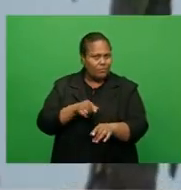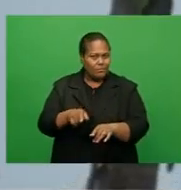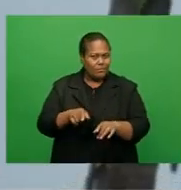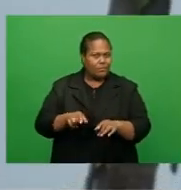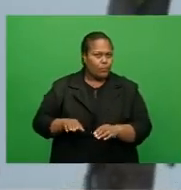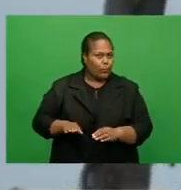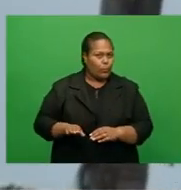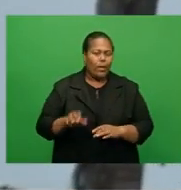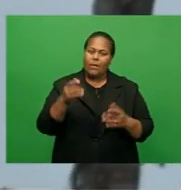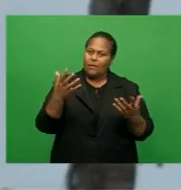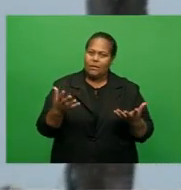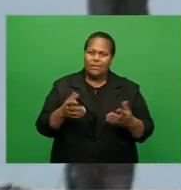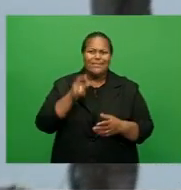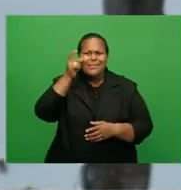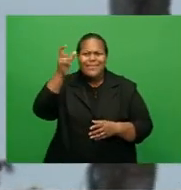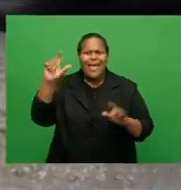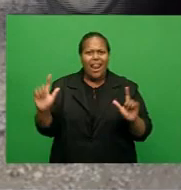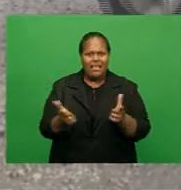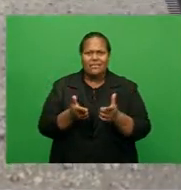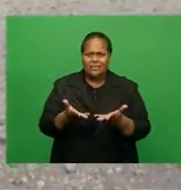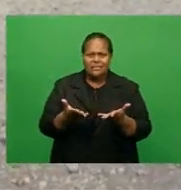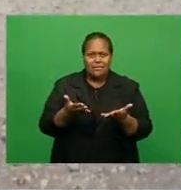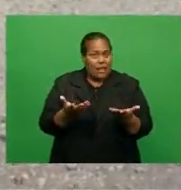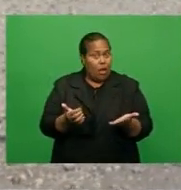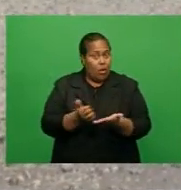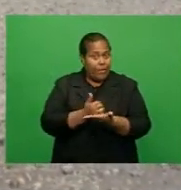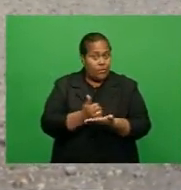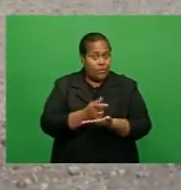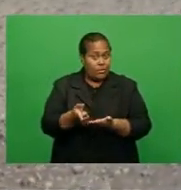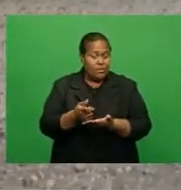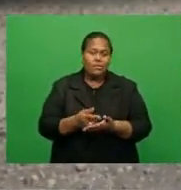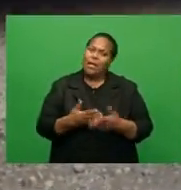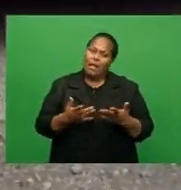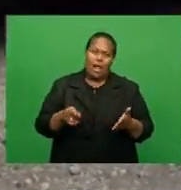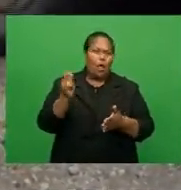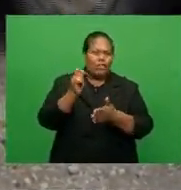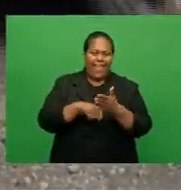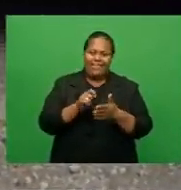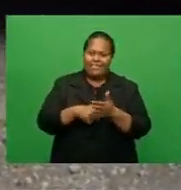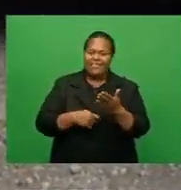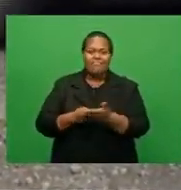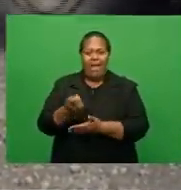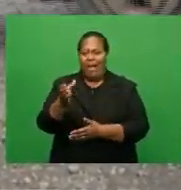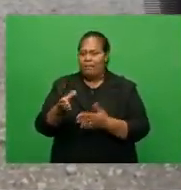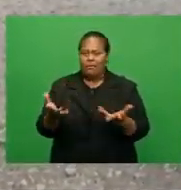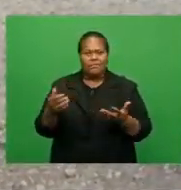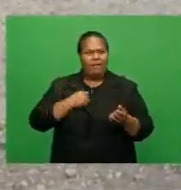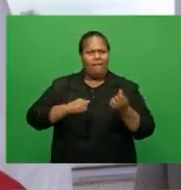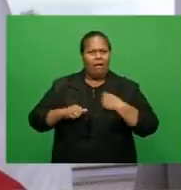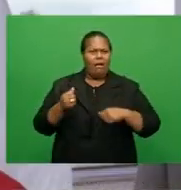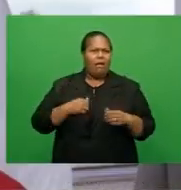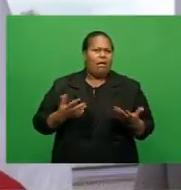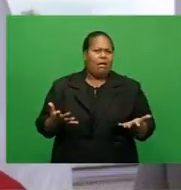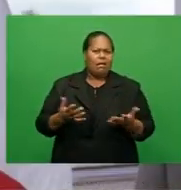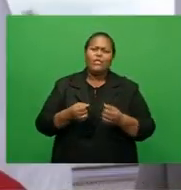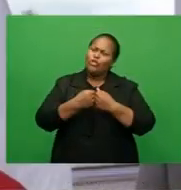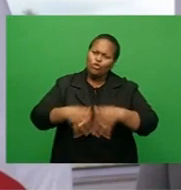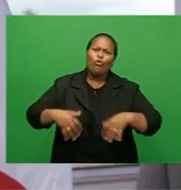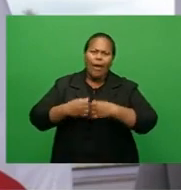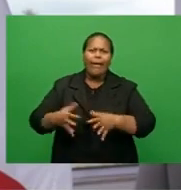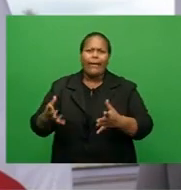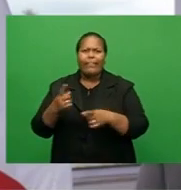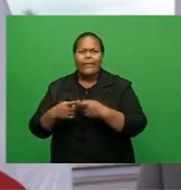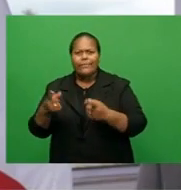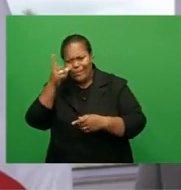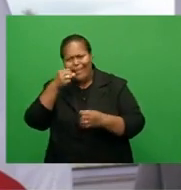the careless action of reckless drivers is also costing taxpayers. Because if we don't do that, we destroy infrastructure, then